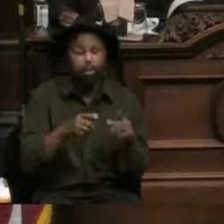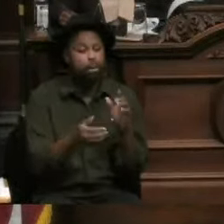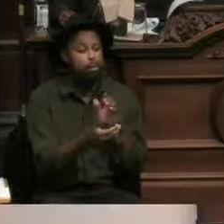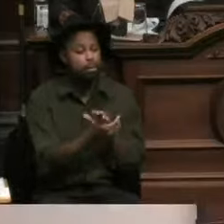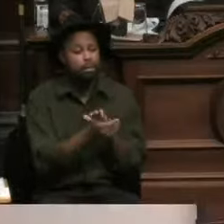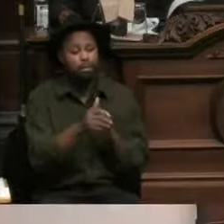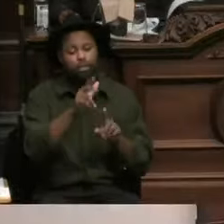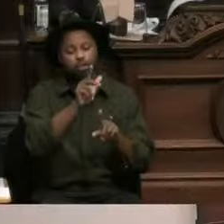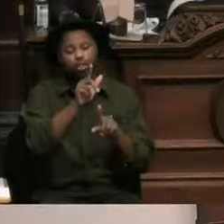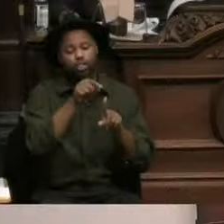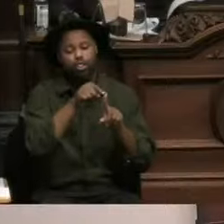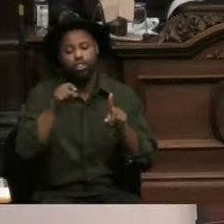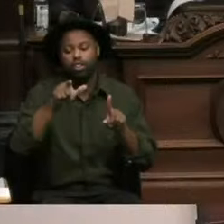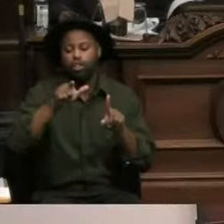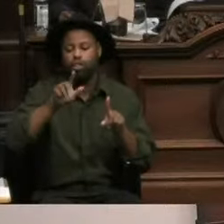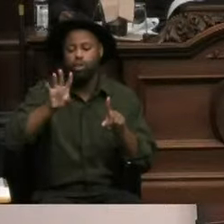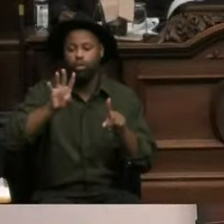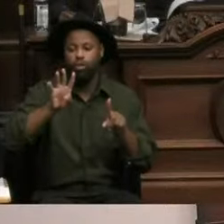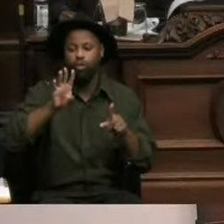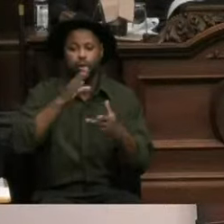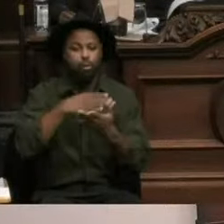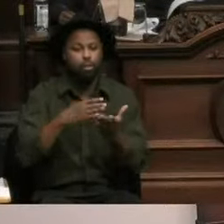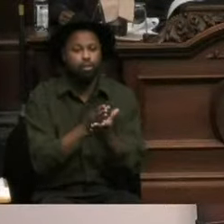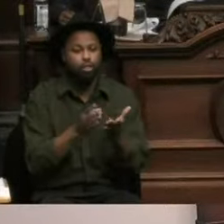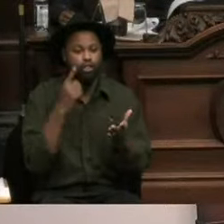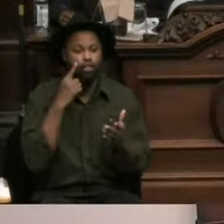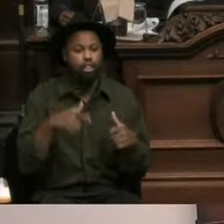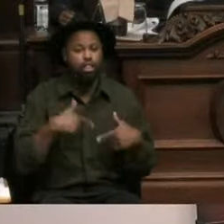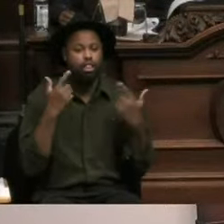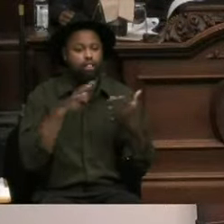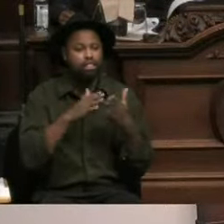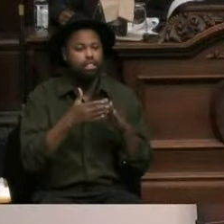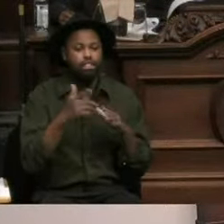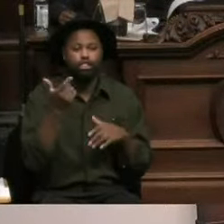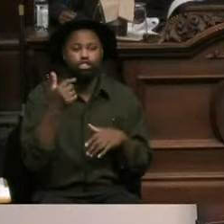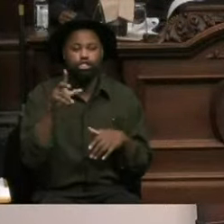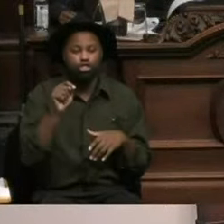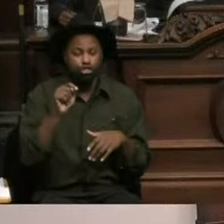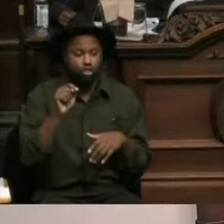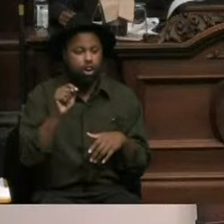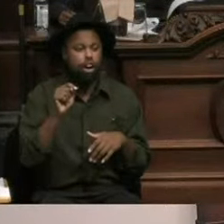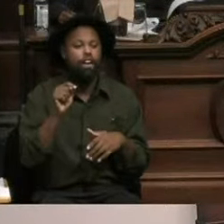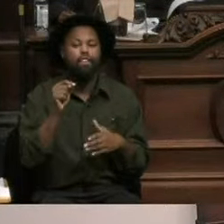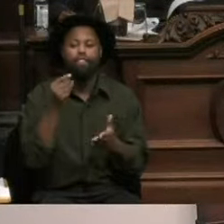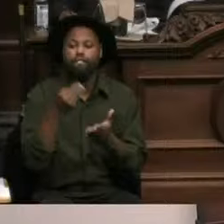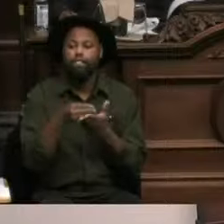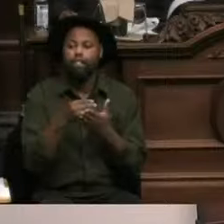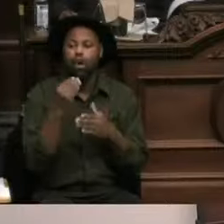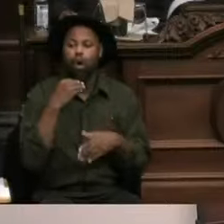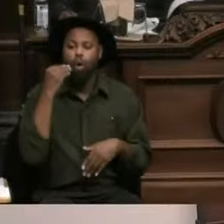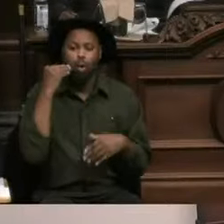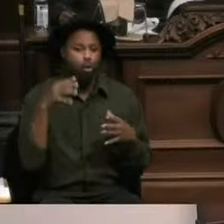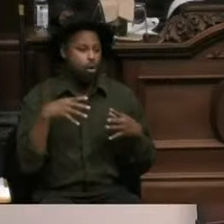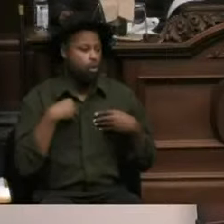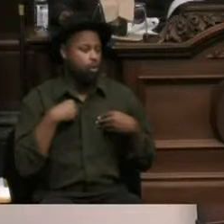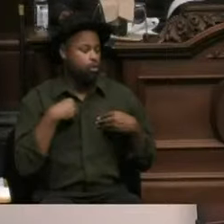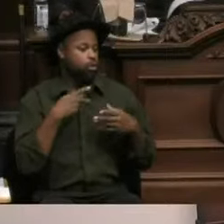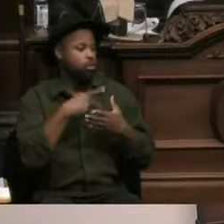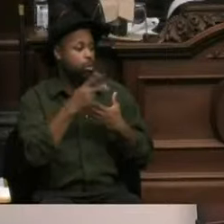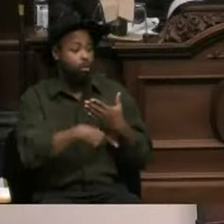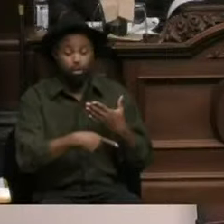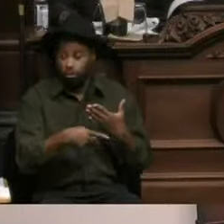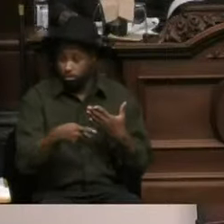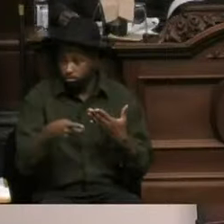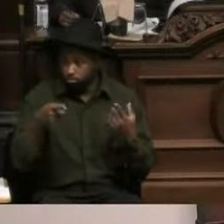the 2023-24 budget for the Living Cities Grant-Funded Home Ownership Program. All in favor, please say aye. Aye.